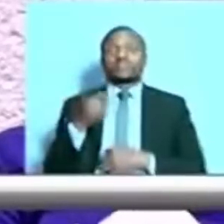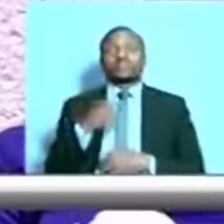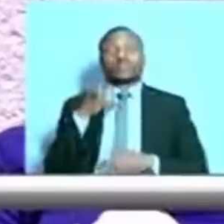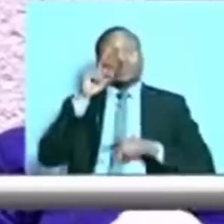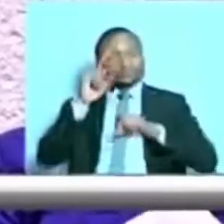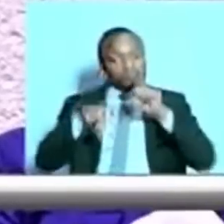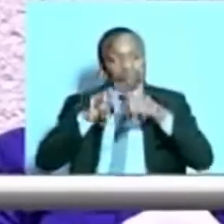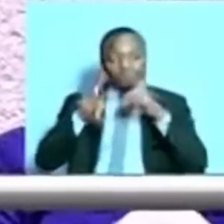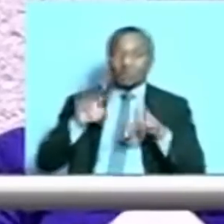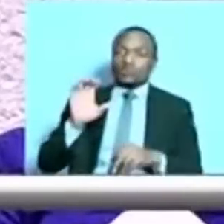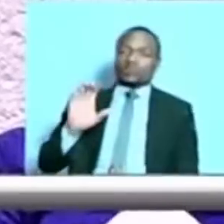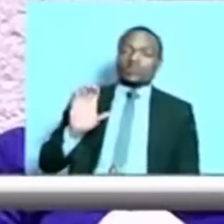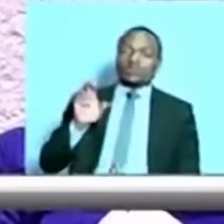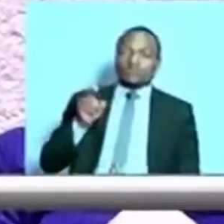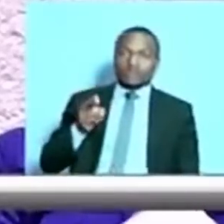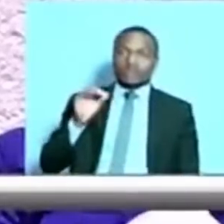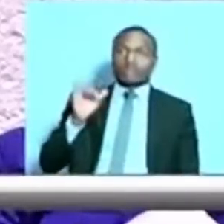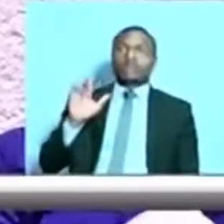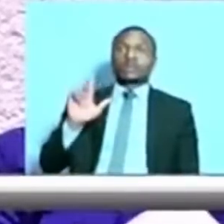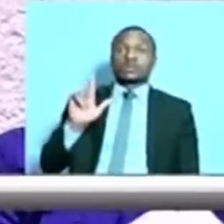people of Chiluvi that